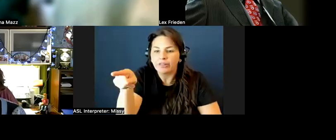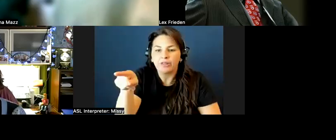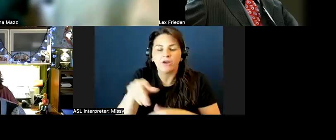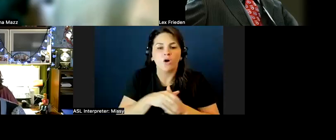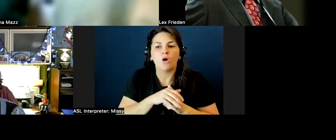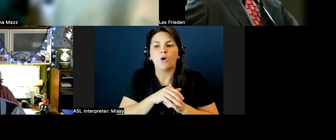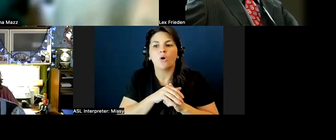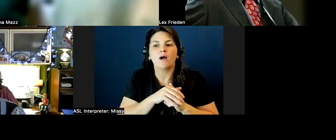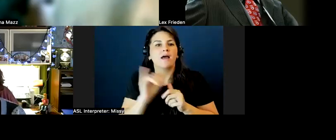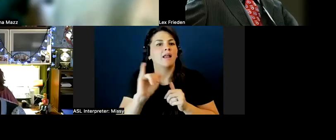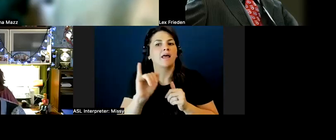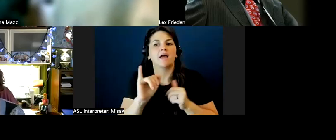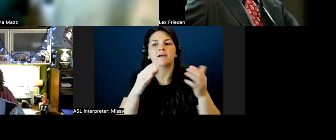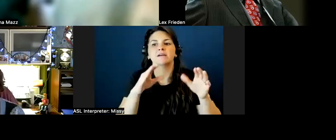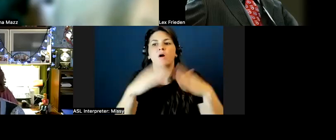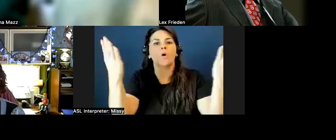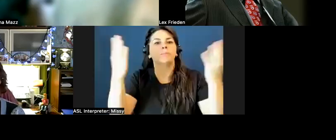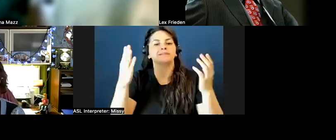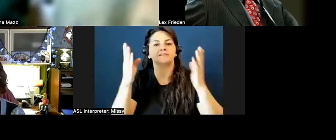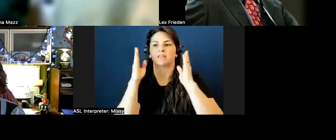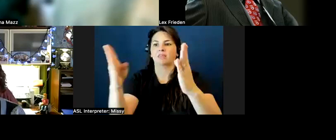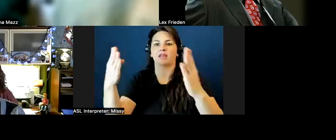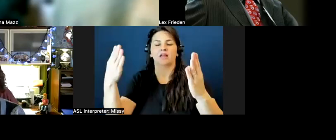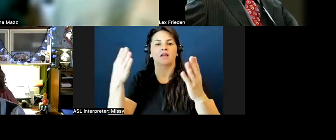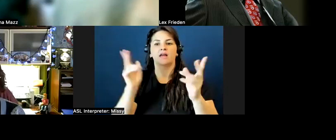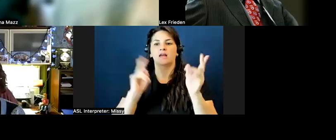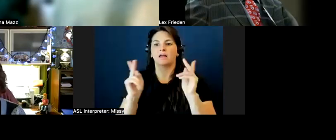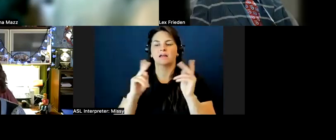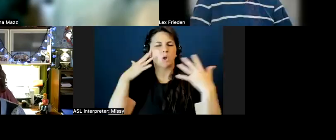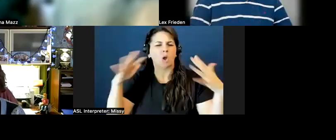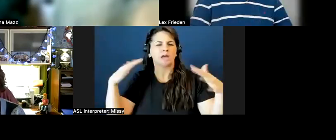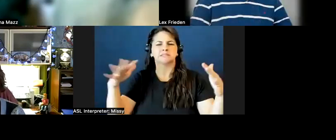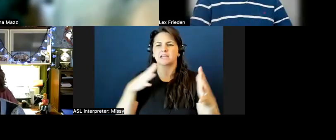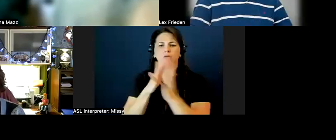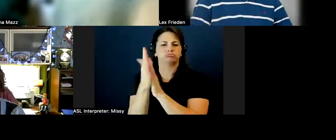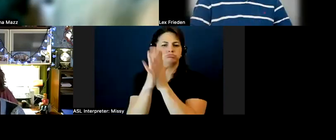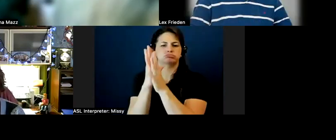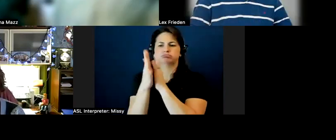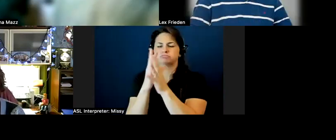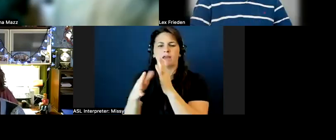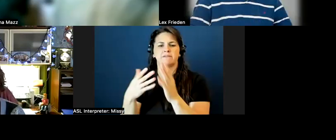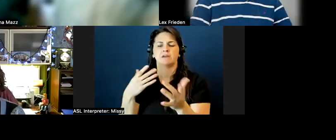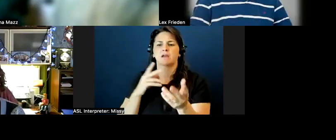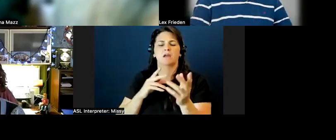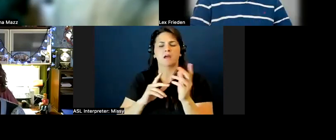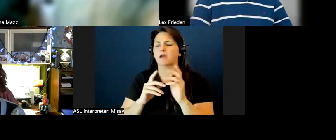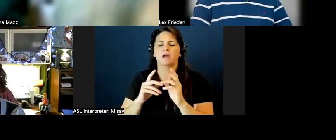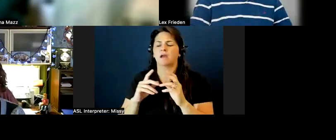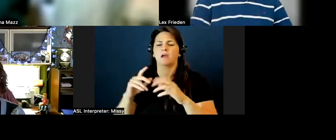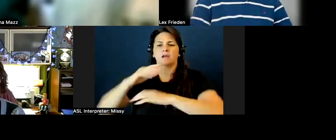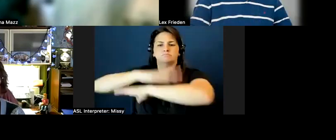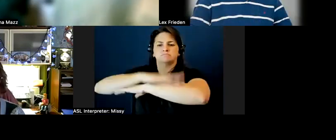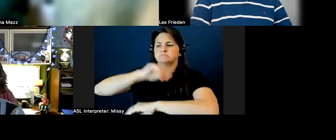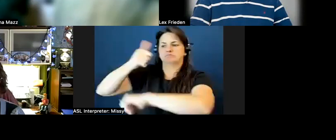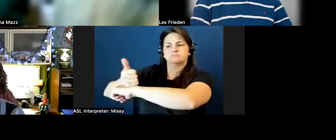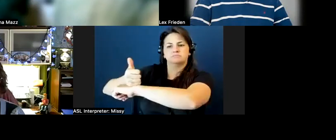open kind of area of the kitchen with a lot, very noisy, lot of traffic back and forth and things of that nature. And that's a